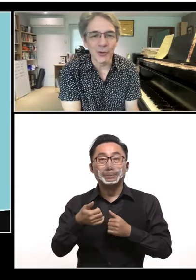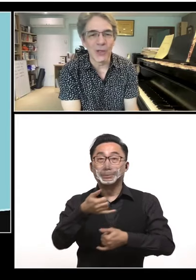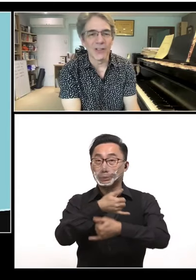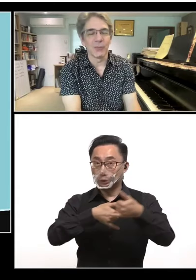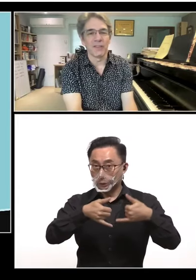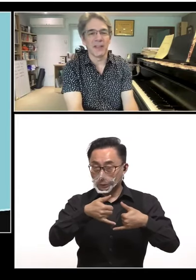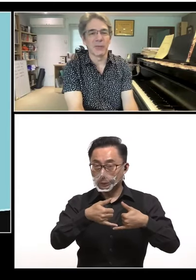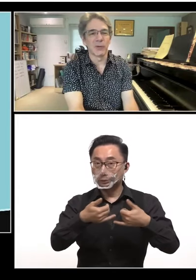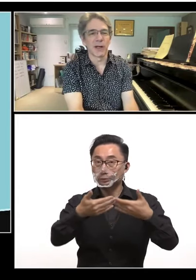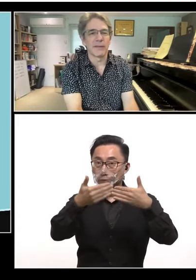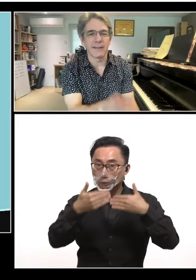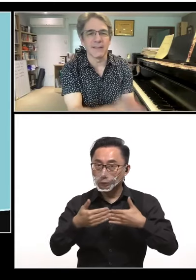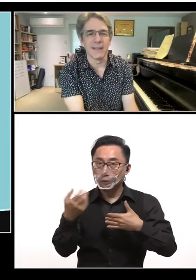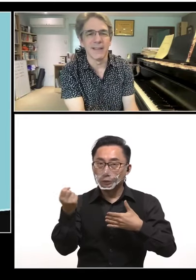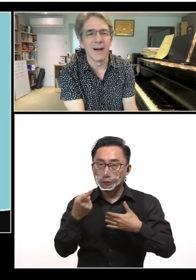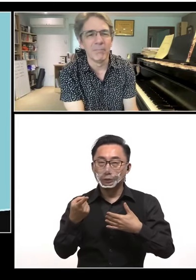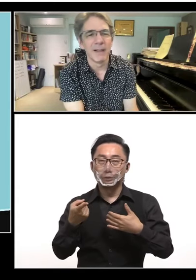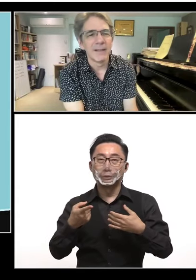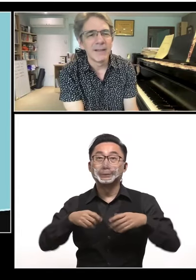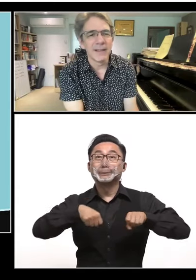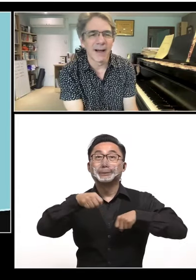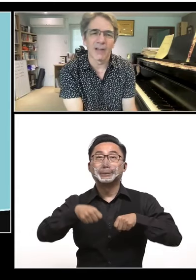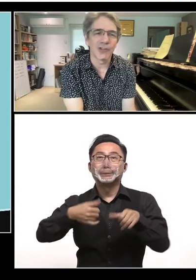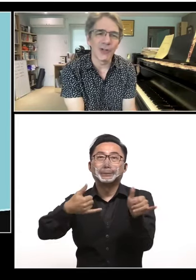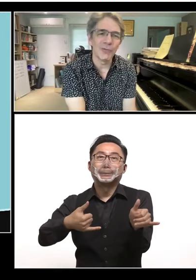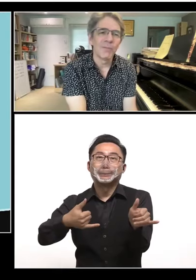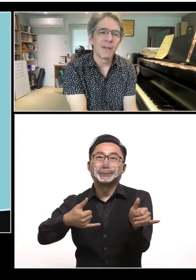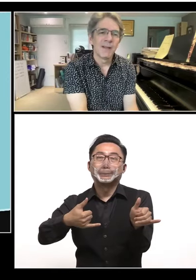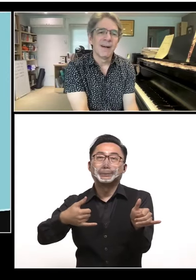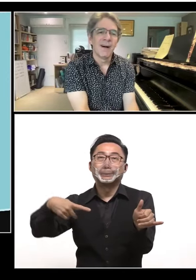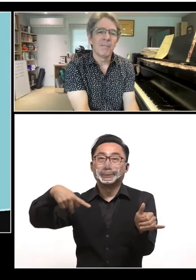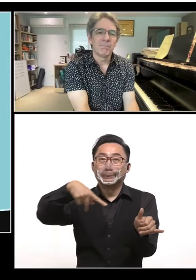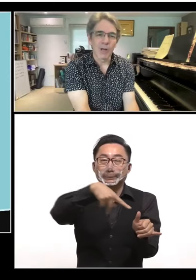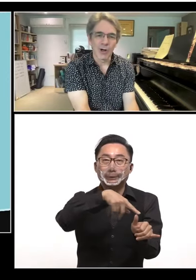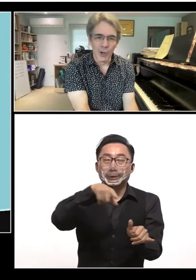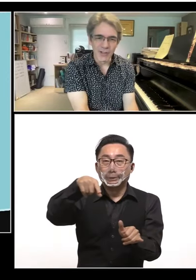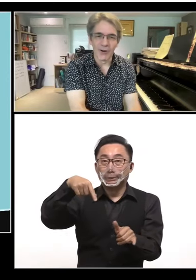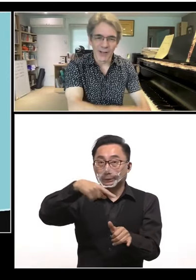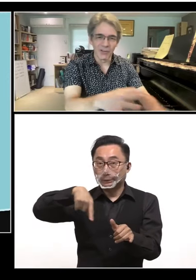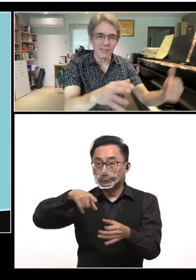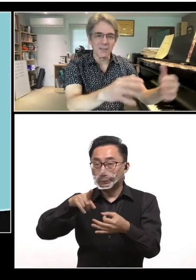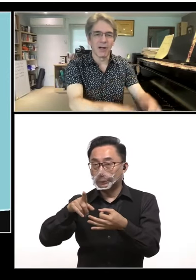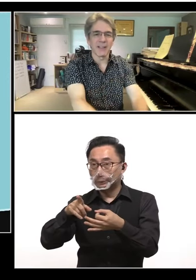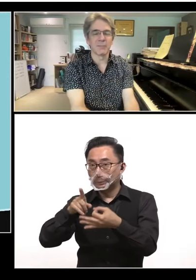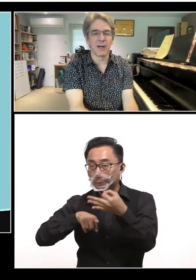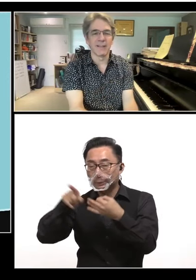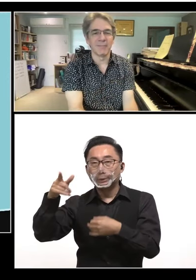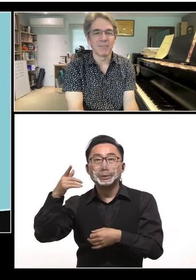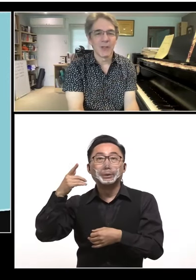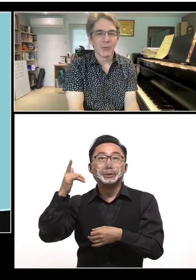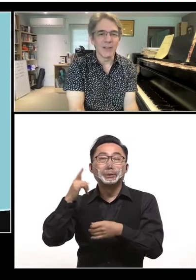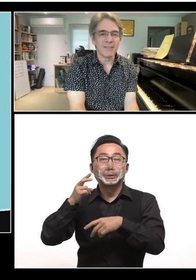built for two was one thing we were, I think this is in Hangzhou, Our hotel had one of these bikes,